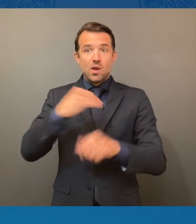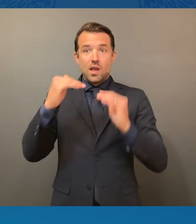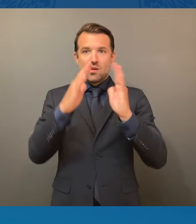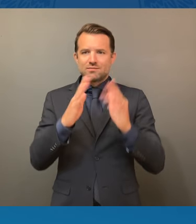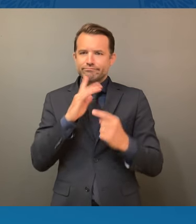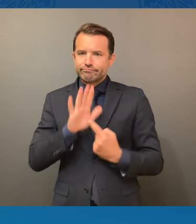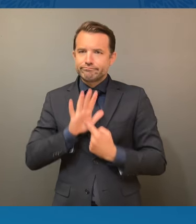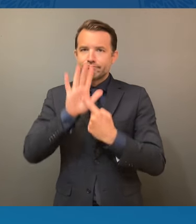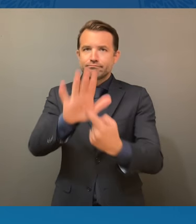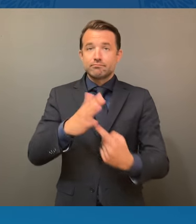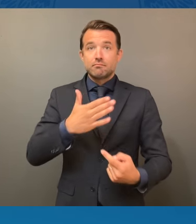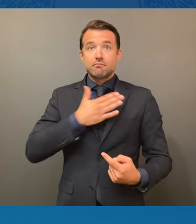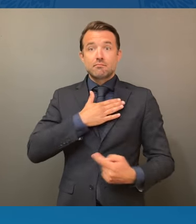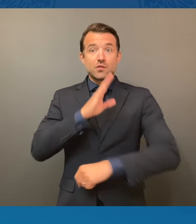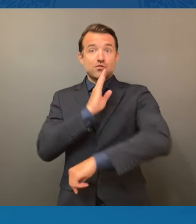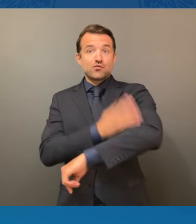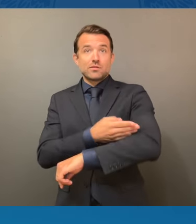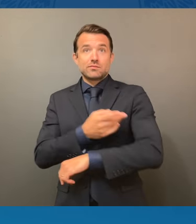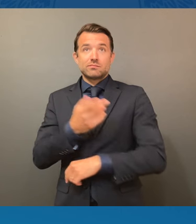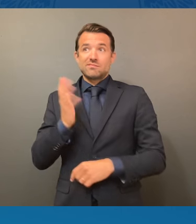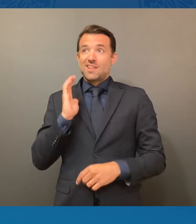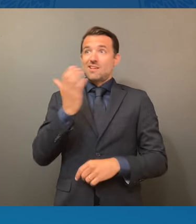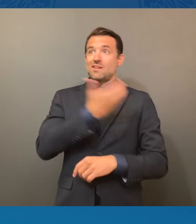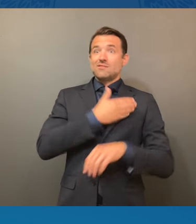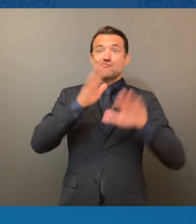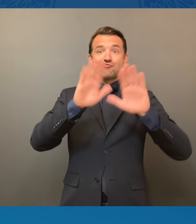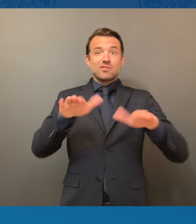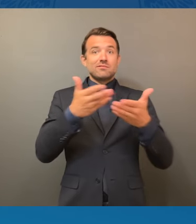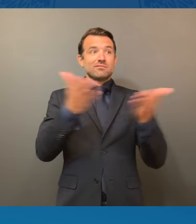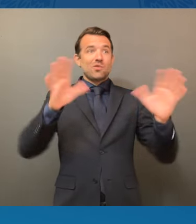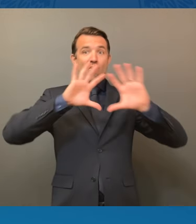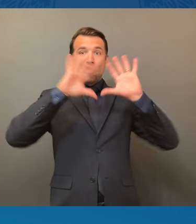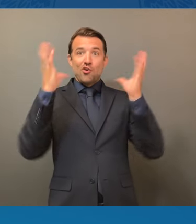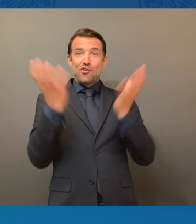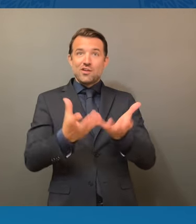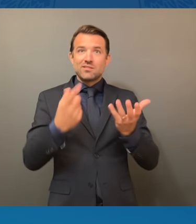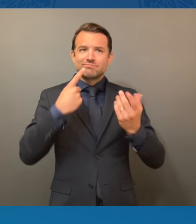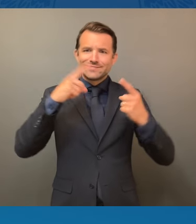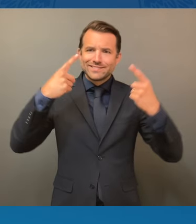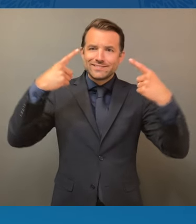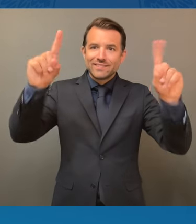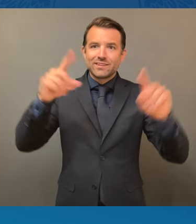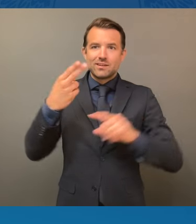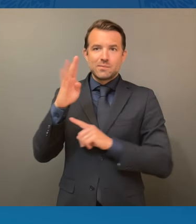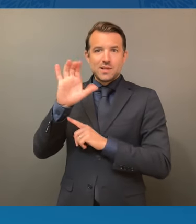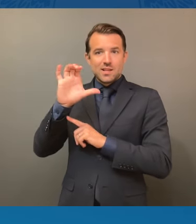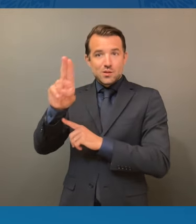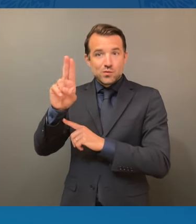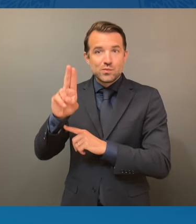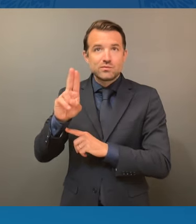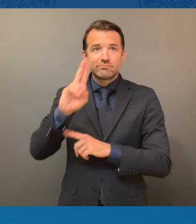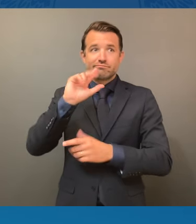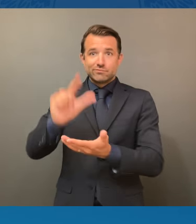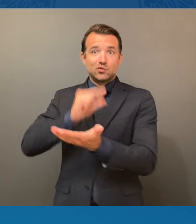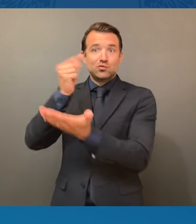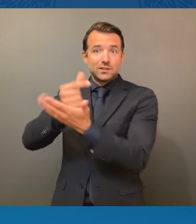world that successful HBC graduates are far from unique. They are the norm.